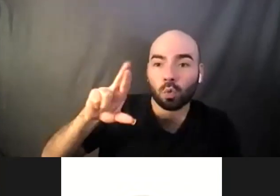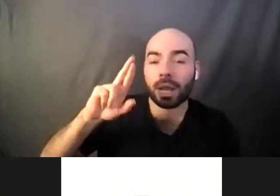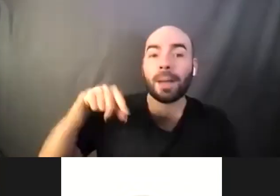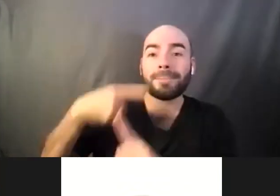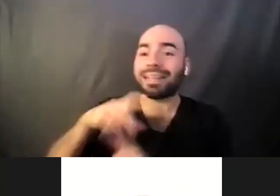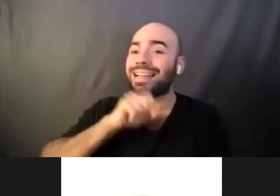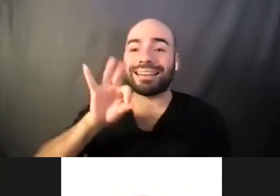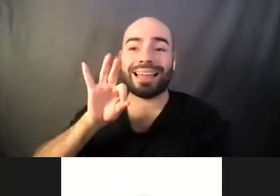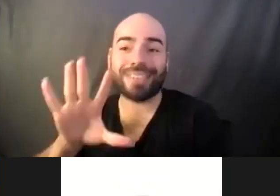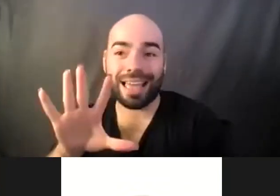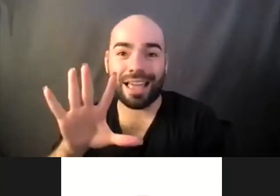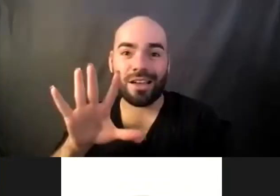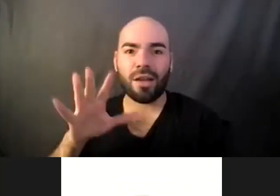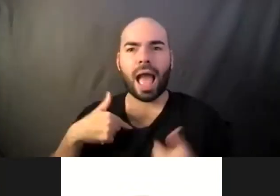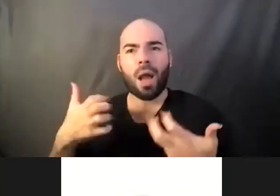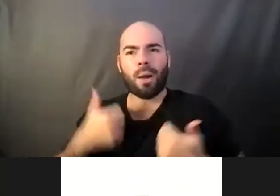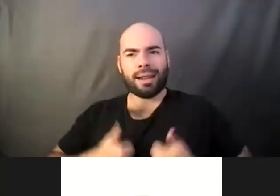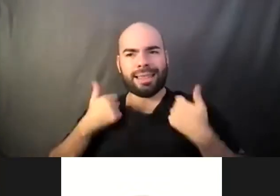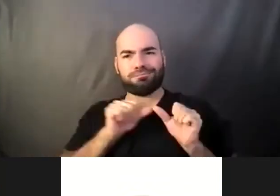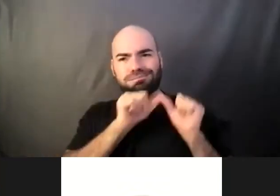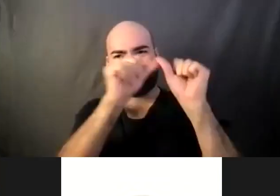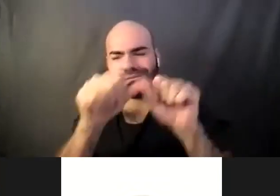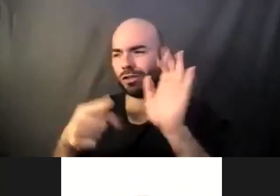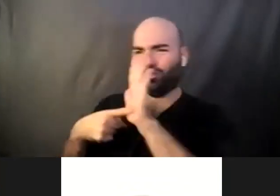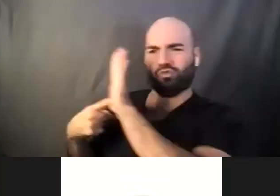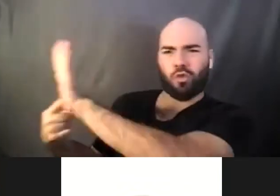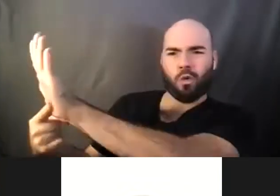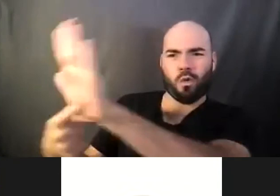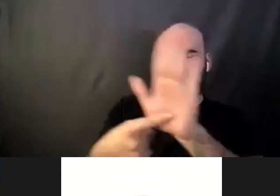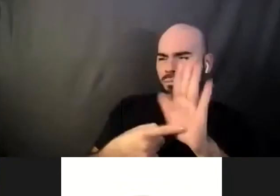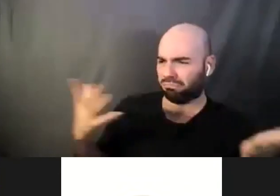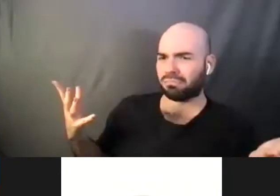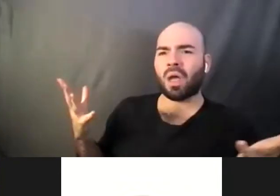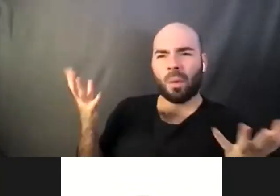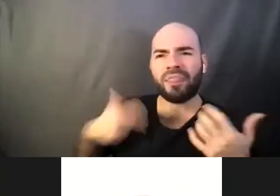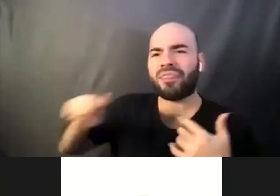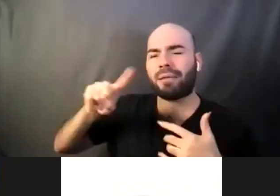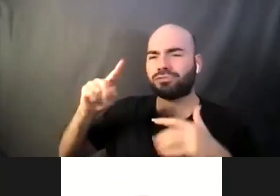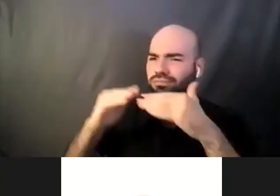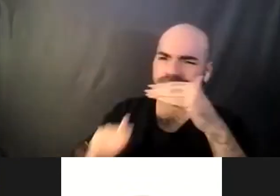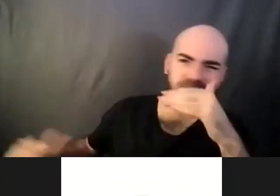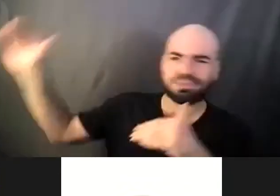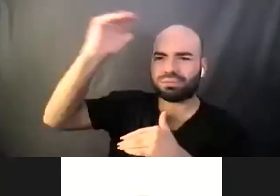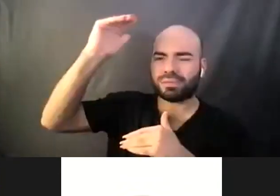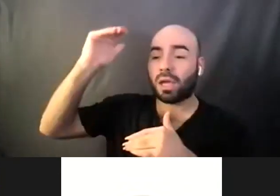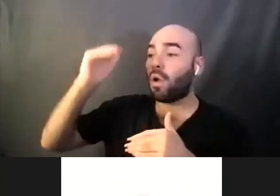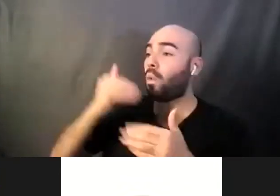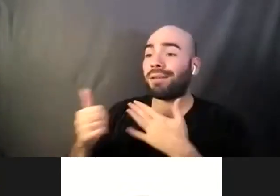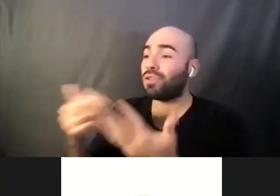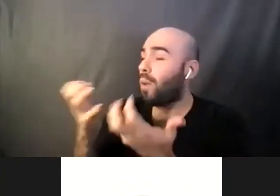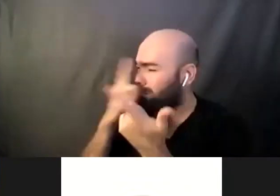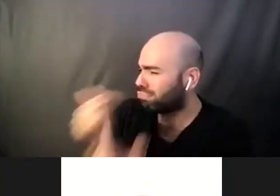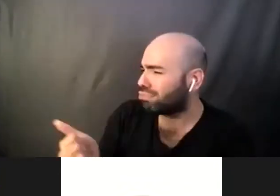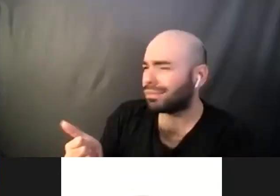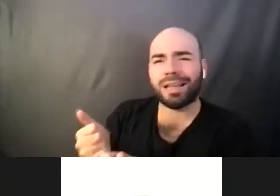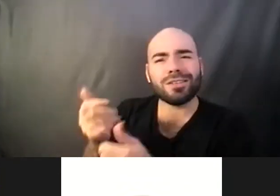I want to live that long to be able to show them that they can I want them to surpass me, right? Like, I want you to do whatever it is you want to do. Be that